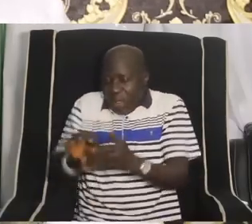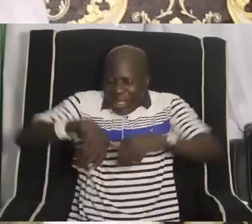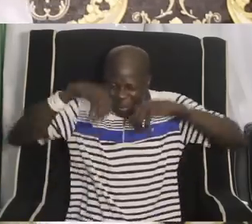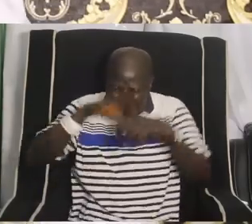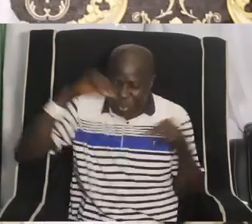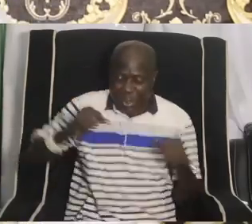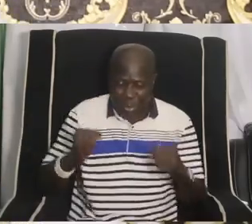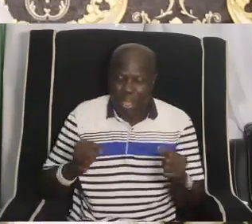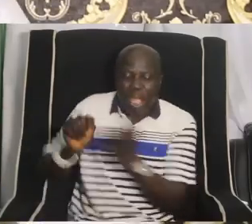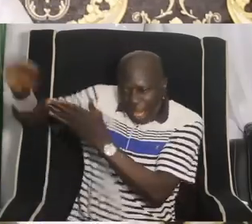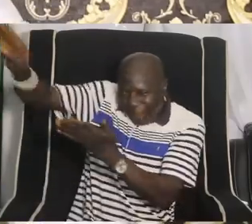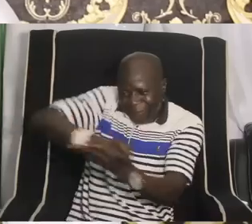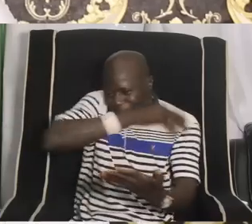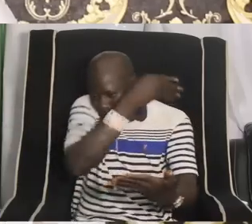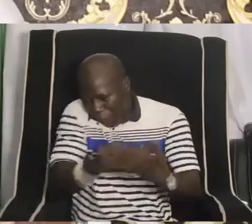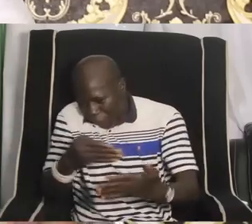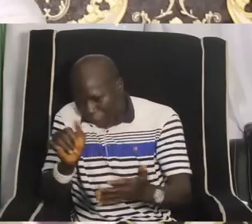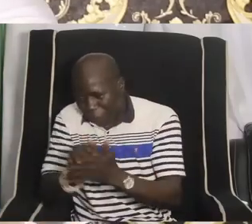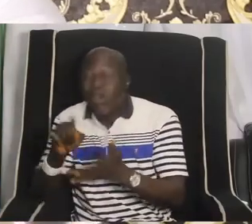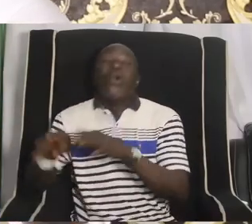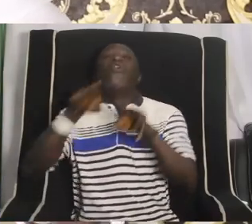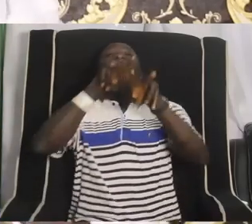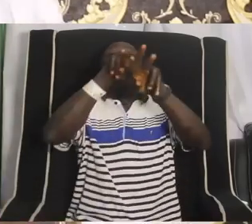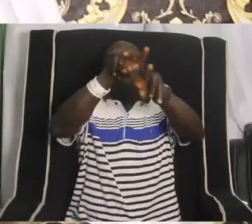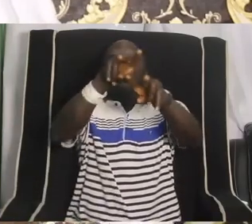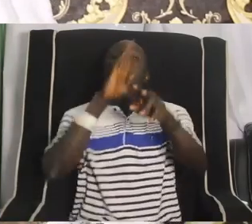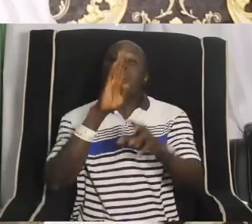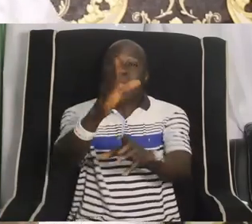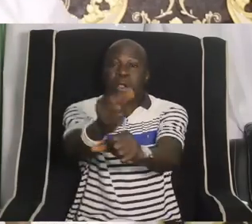They betray all the people that is